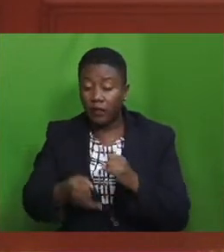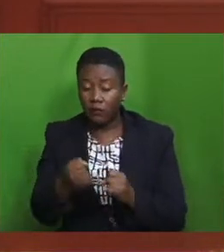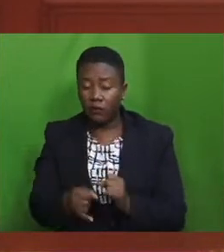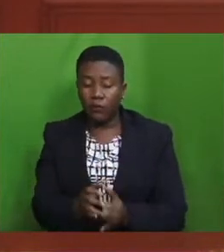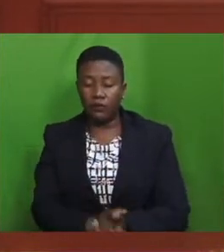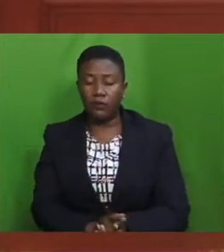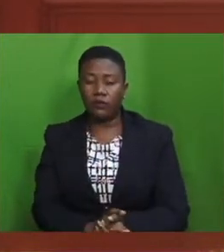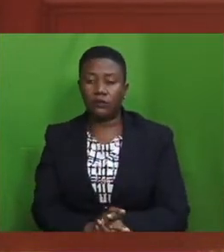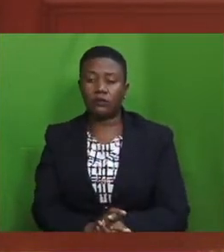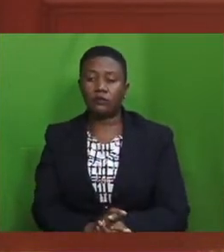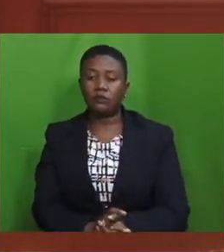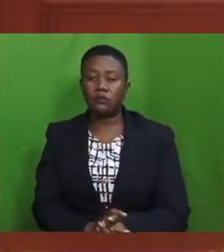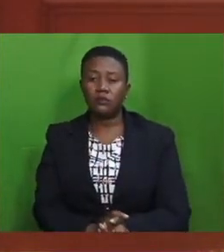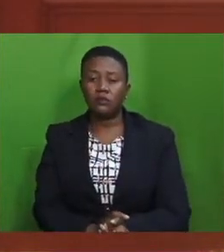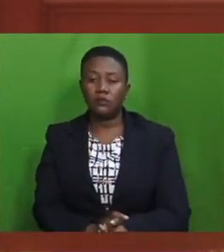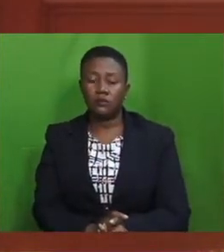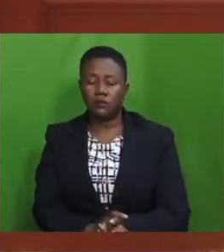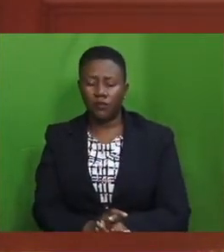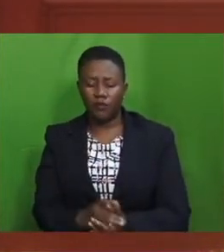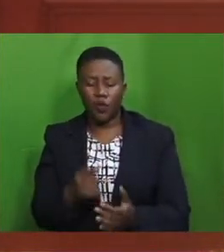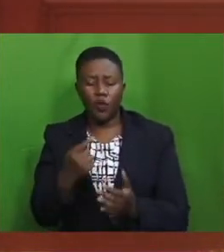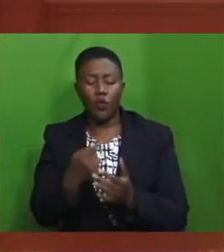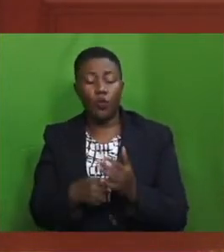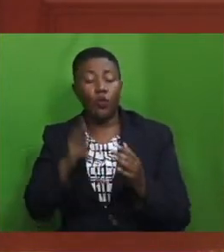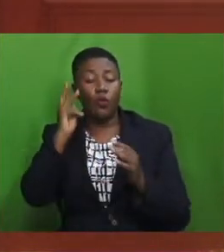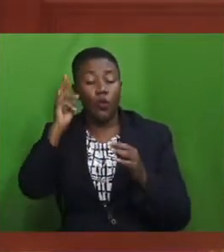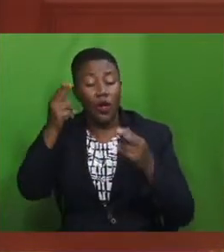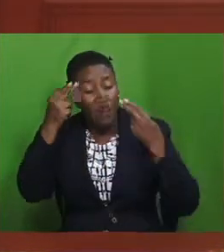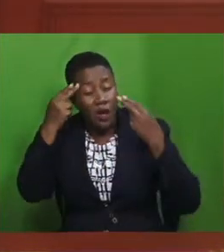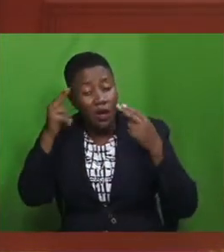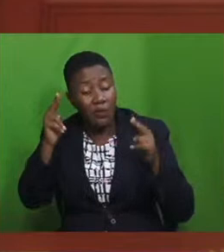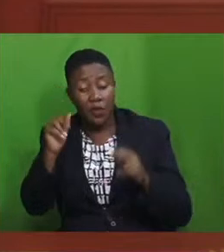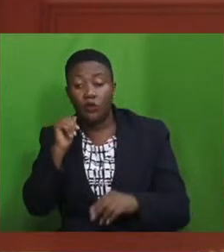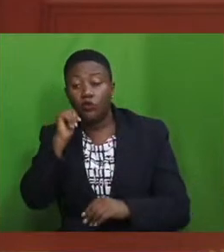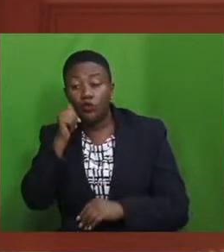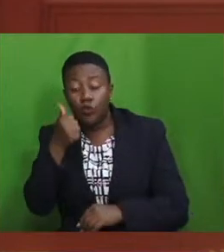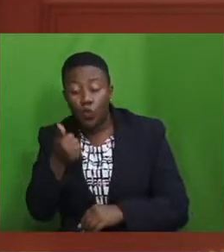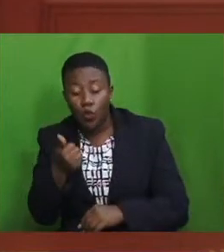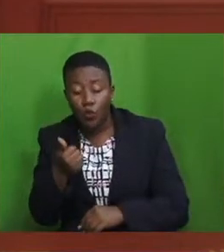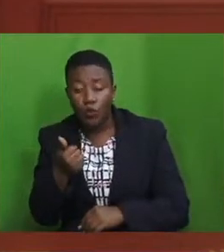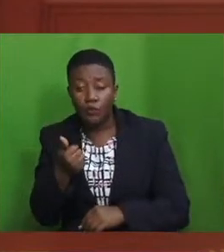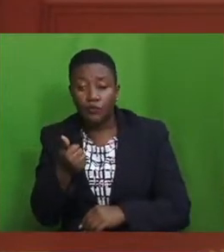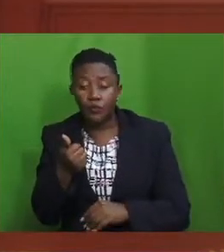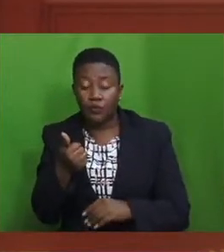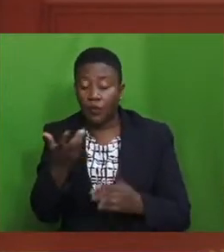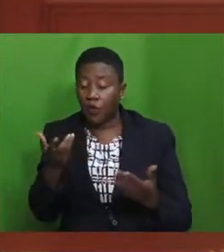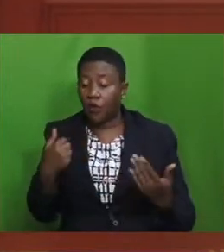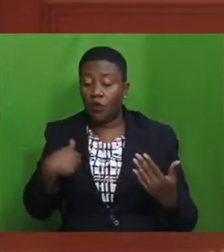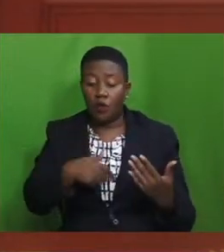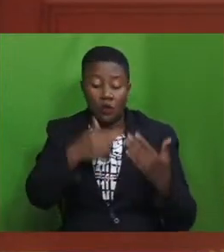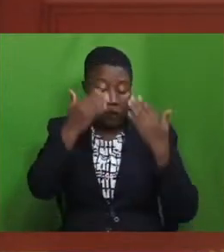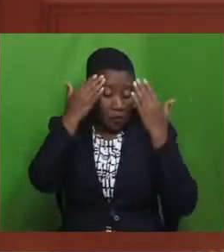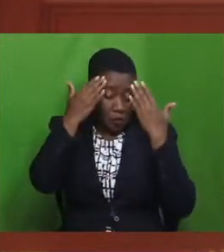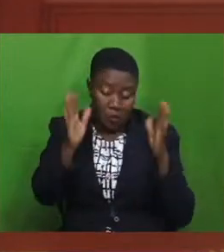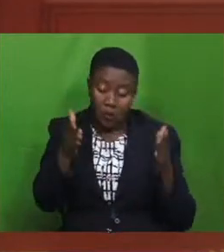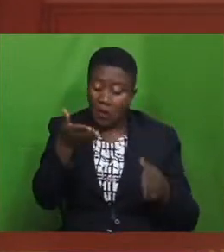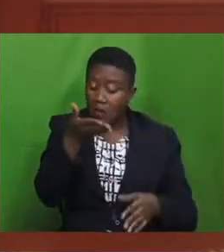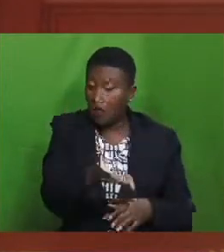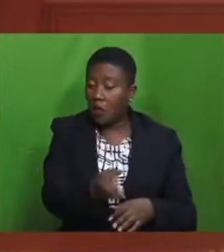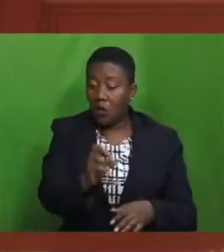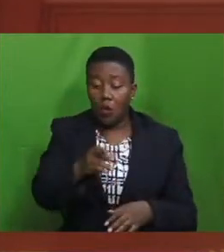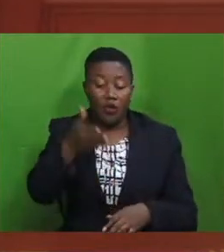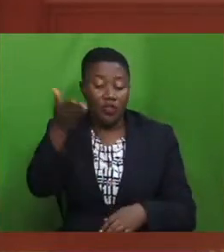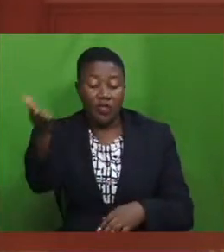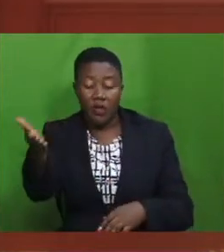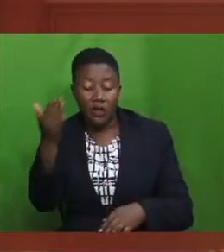your trajectory as to what will happen tomorrow is neither here nor there. Mr. Speaker,